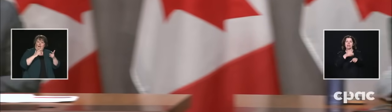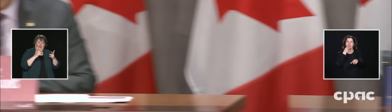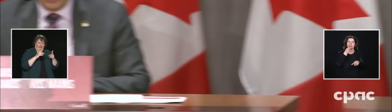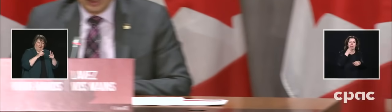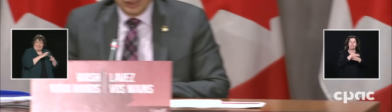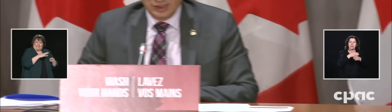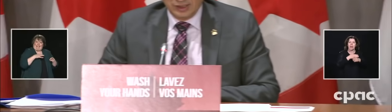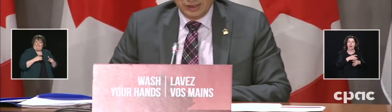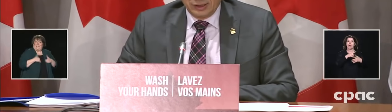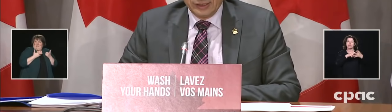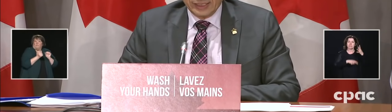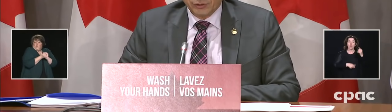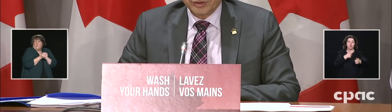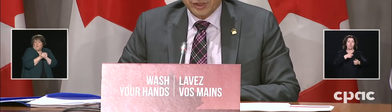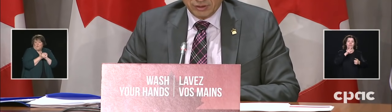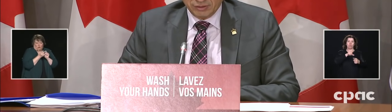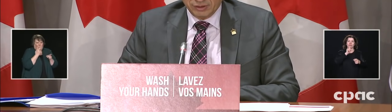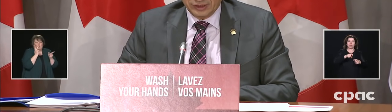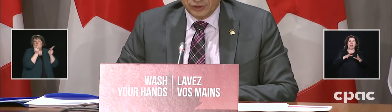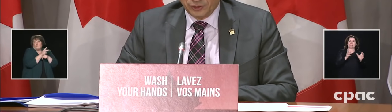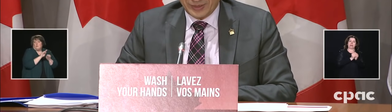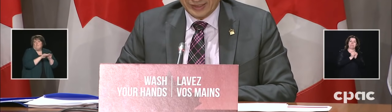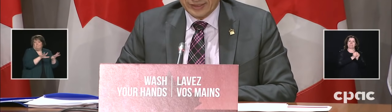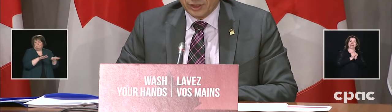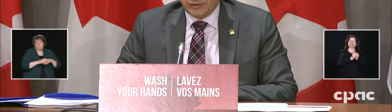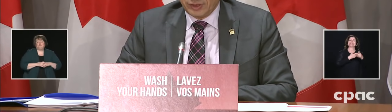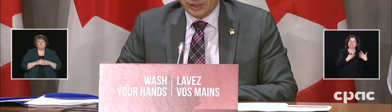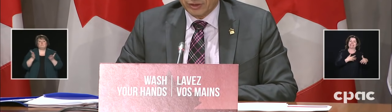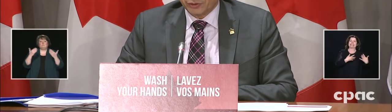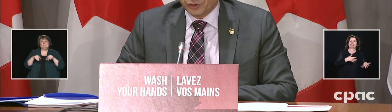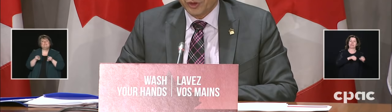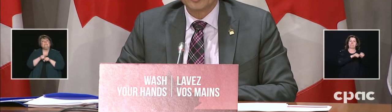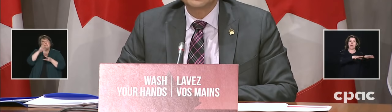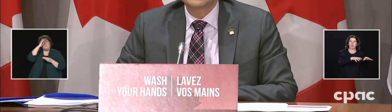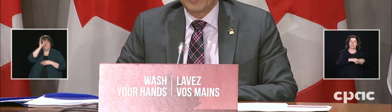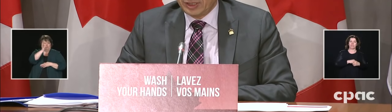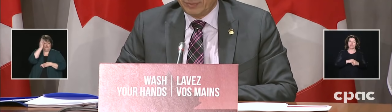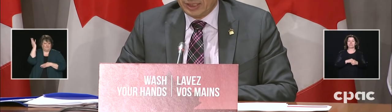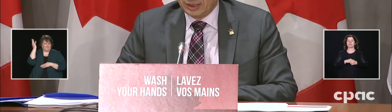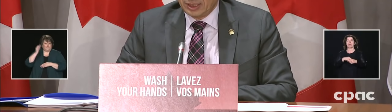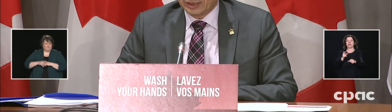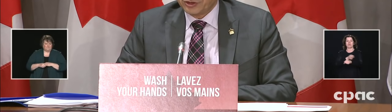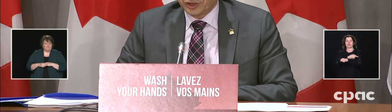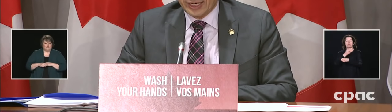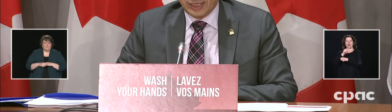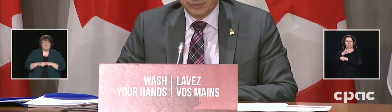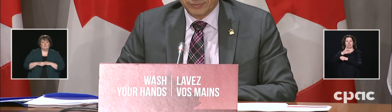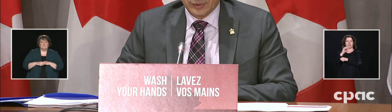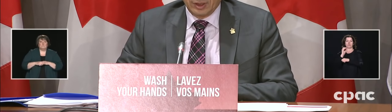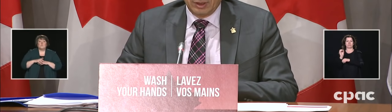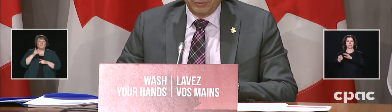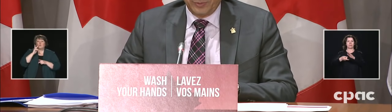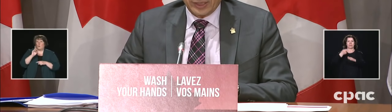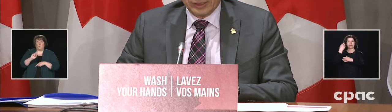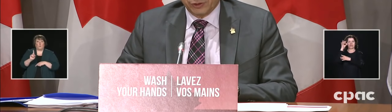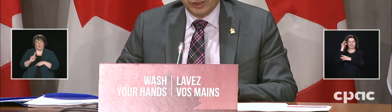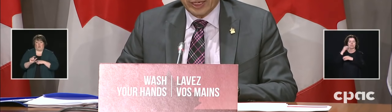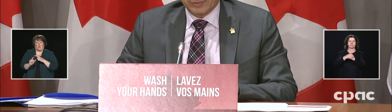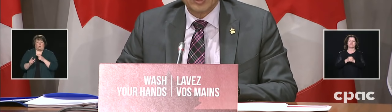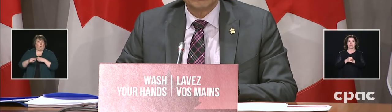Diapositive 9. Les éclosions dans les groupes à risque élevé sont au cœur des épidémies régionales.